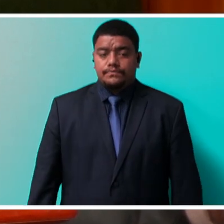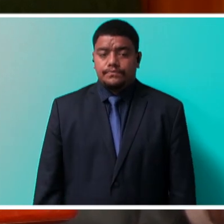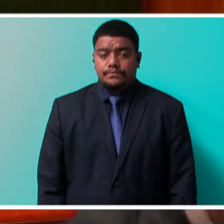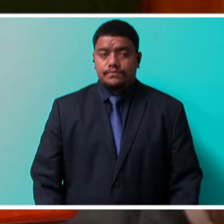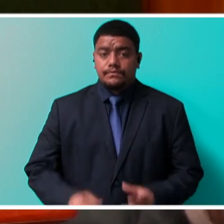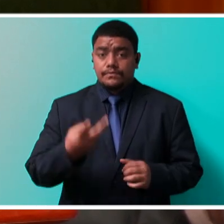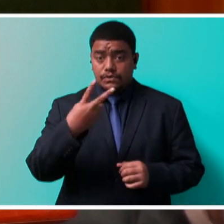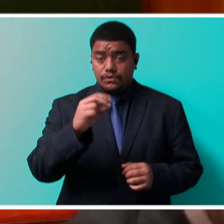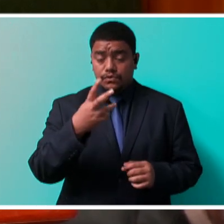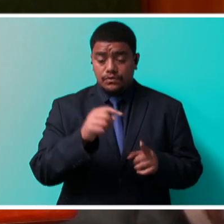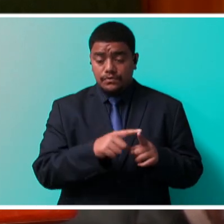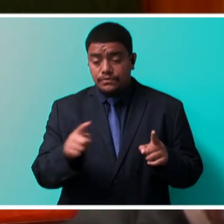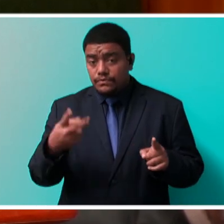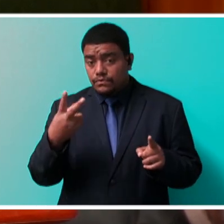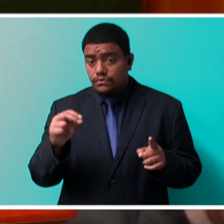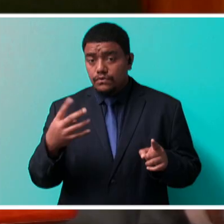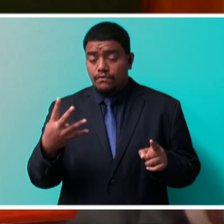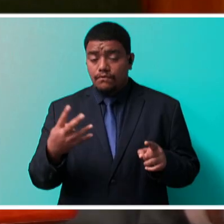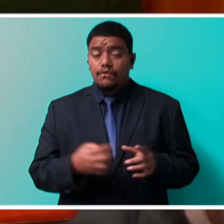Between 2020 and 2024,